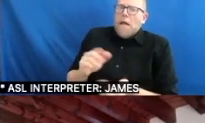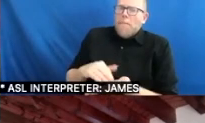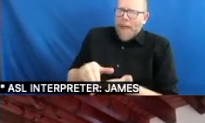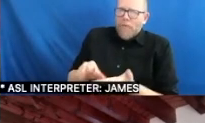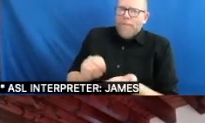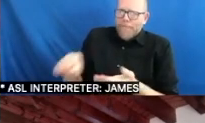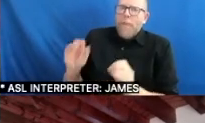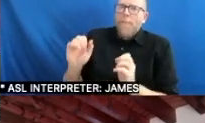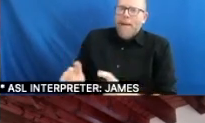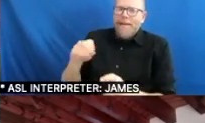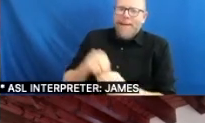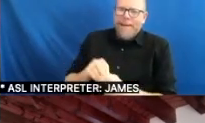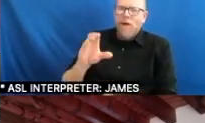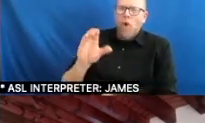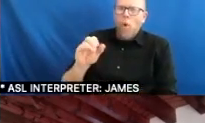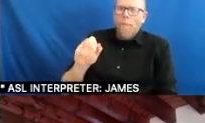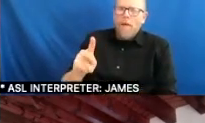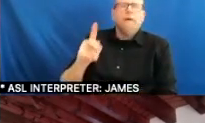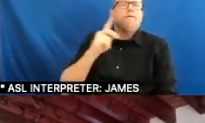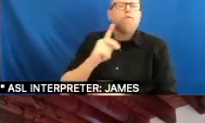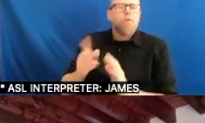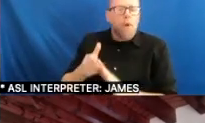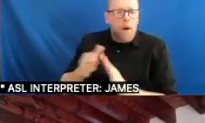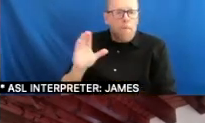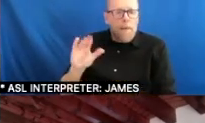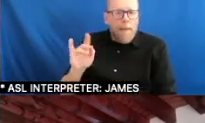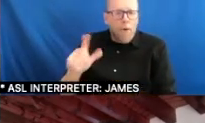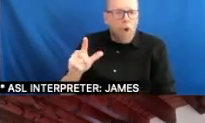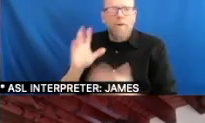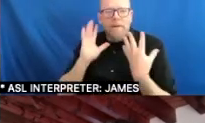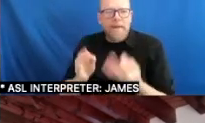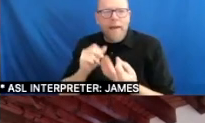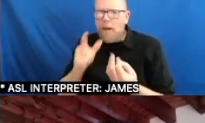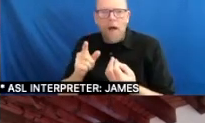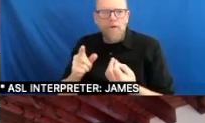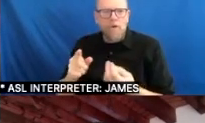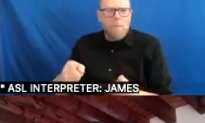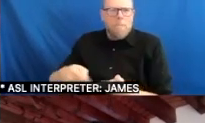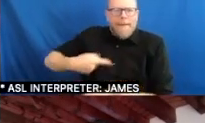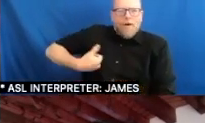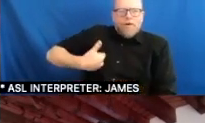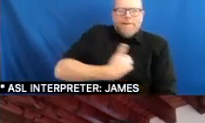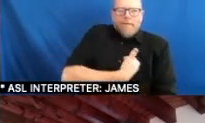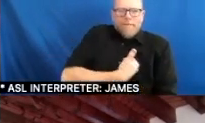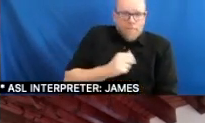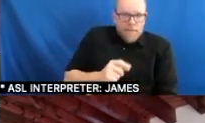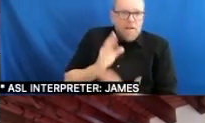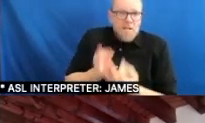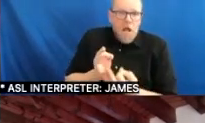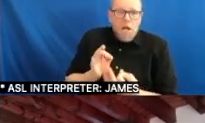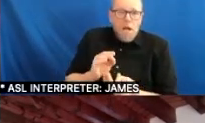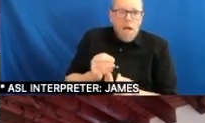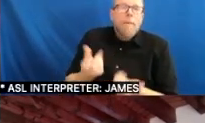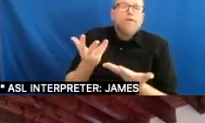co-op as operating capital that we're not going to distribute to ourselves. So they decided 25% every